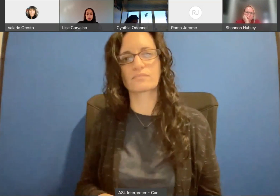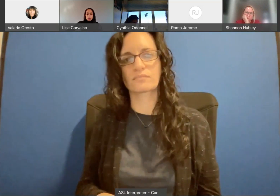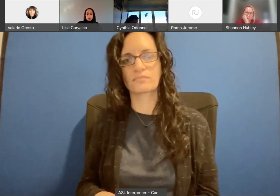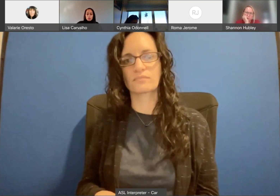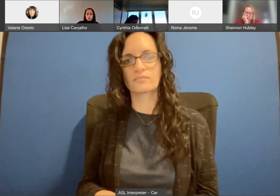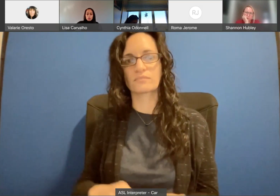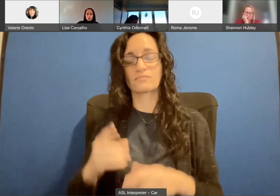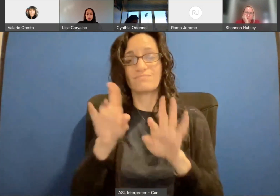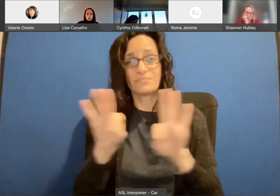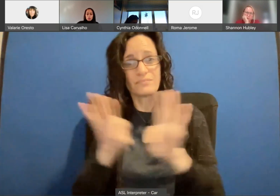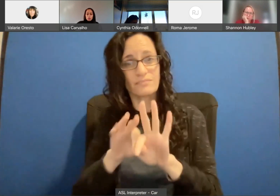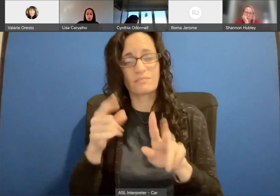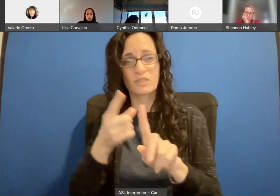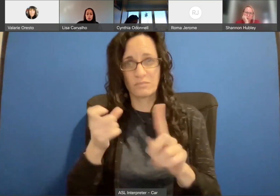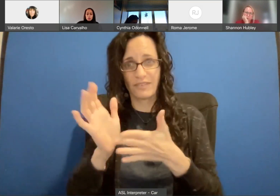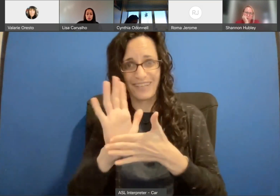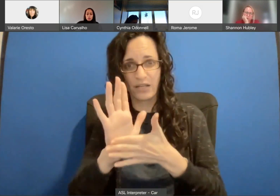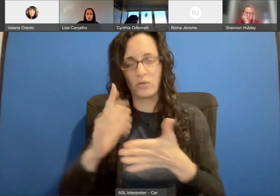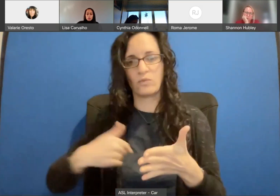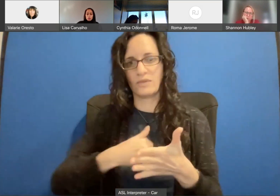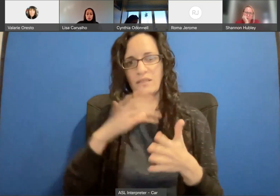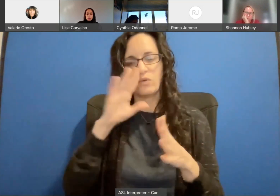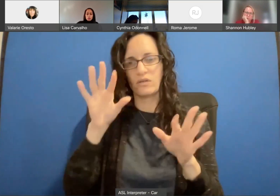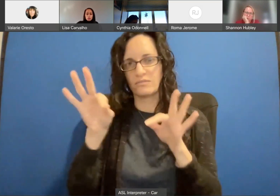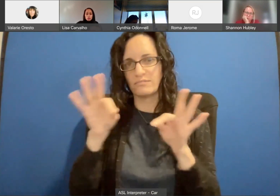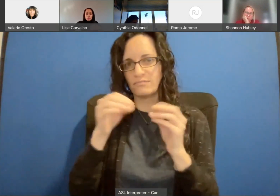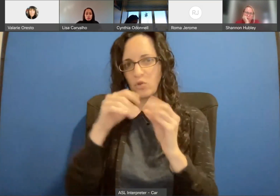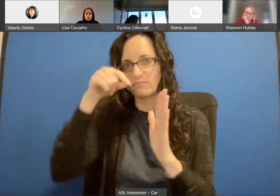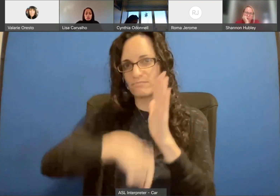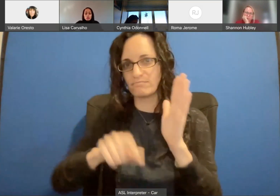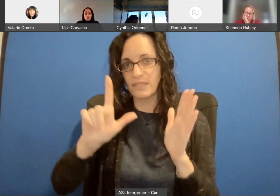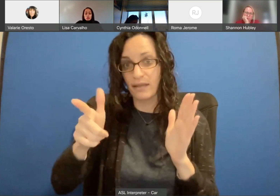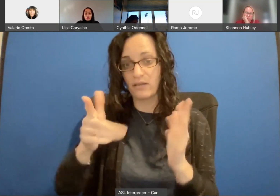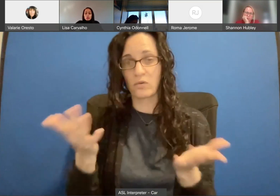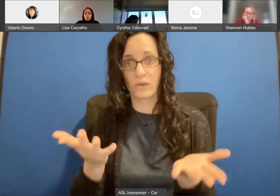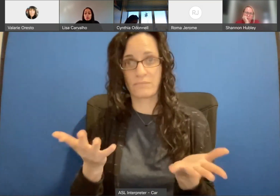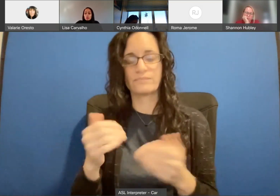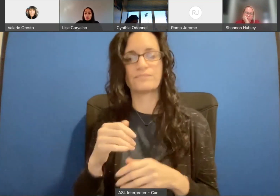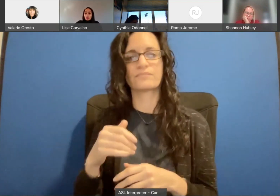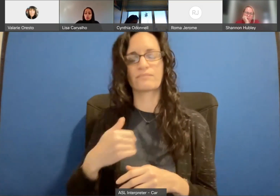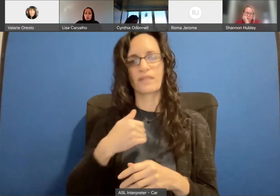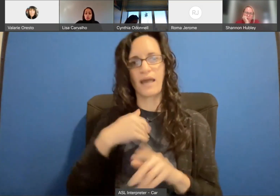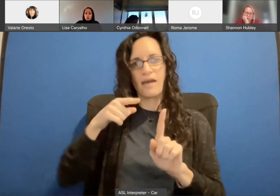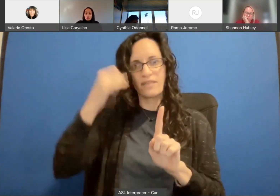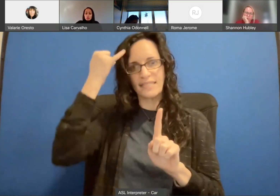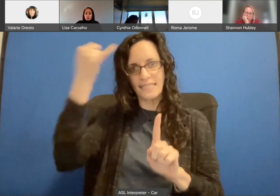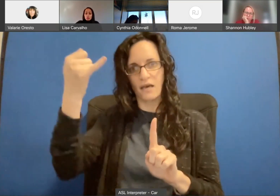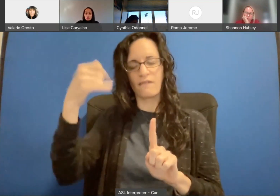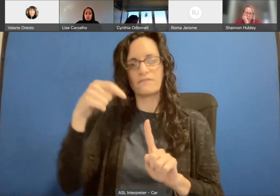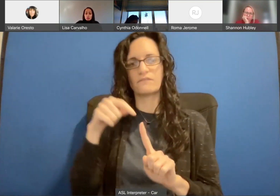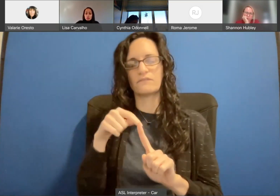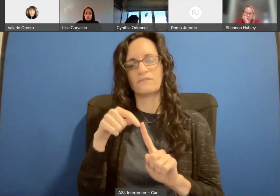this video that we're going to get to quite a lot later today is this idea of